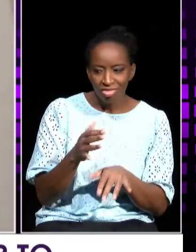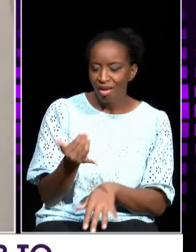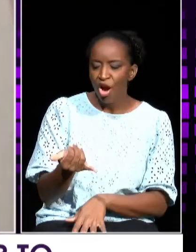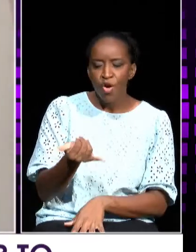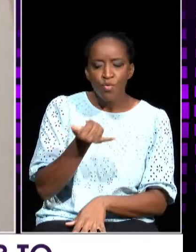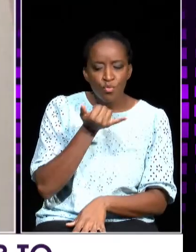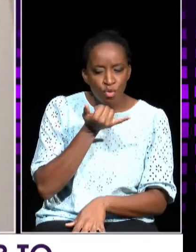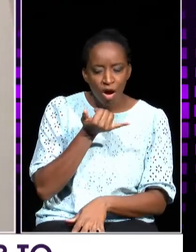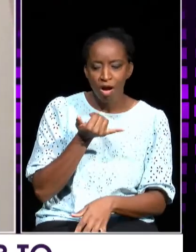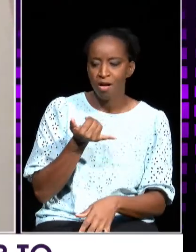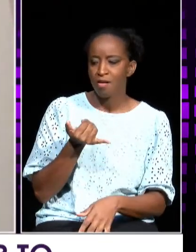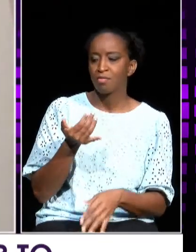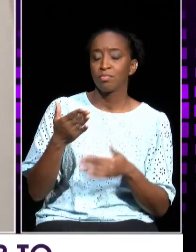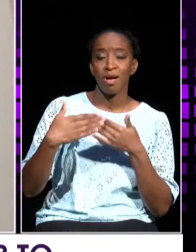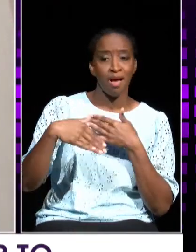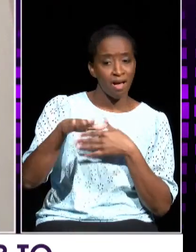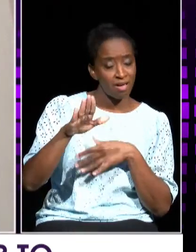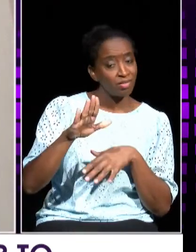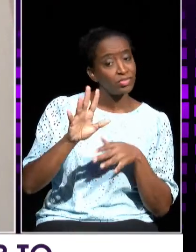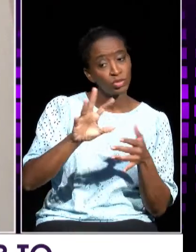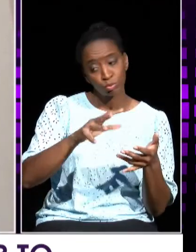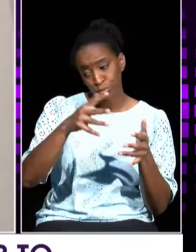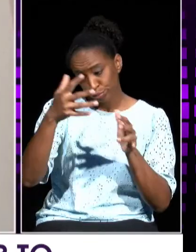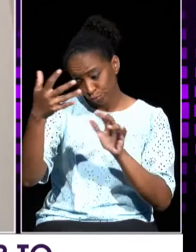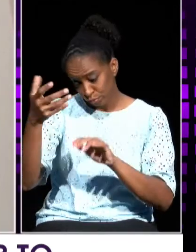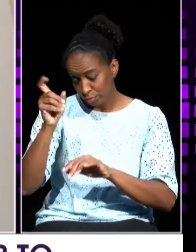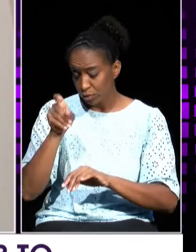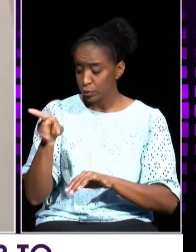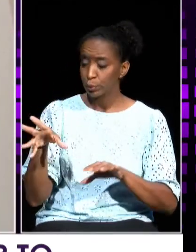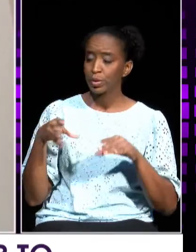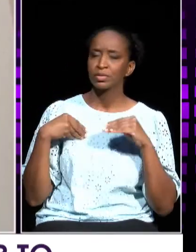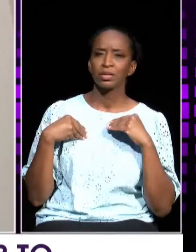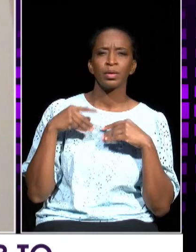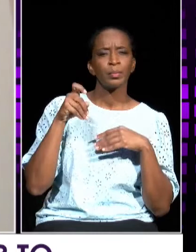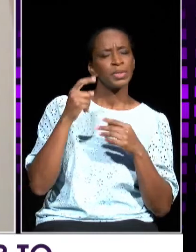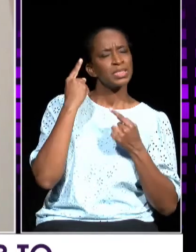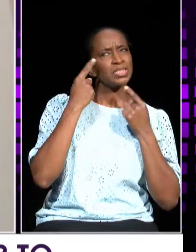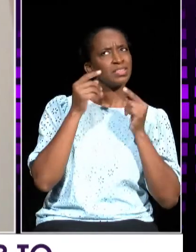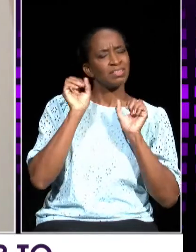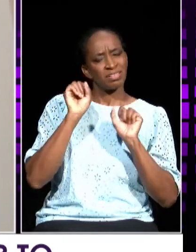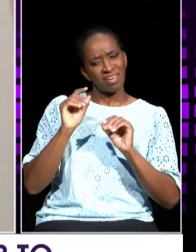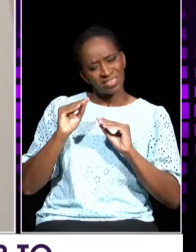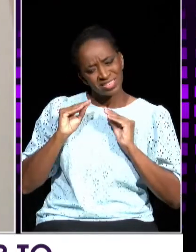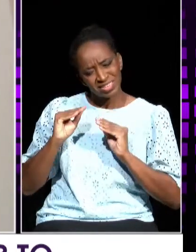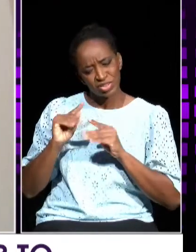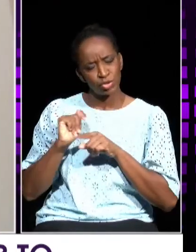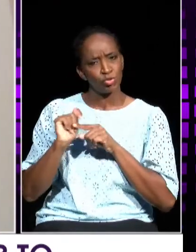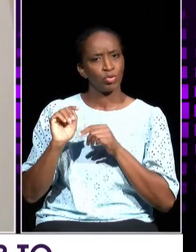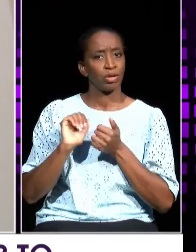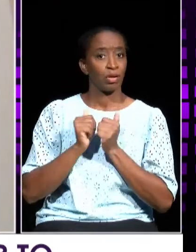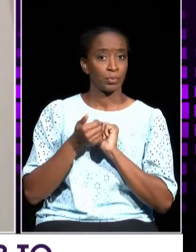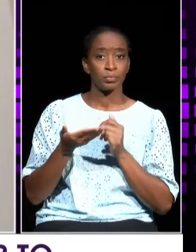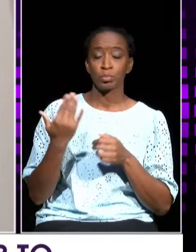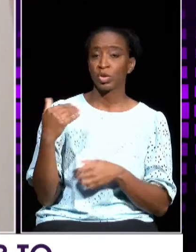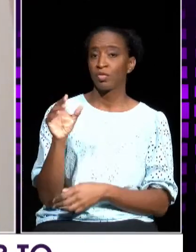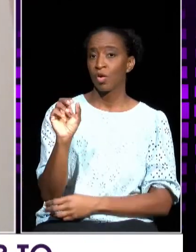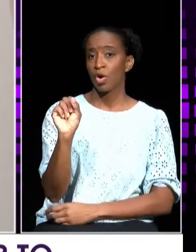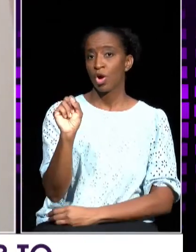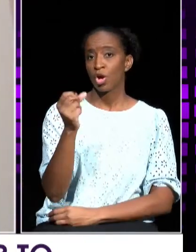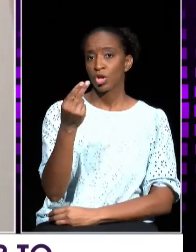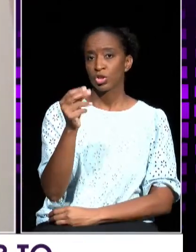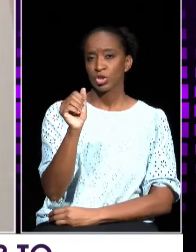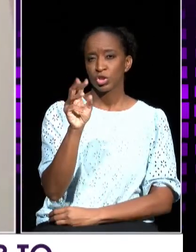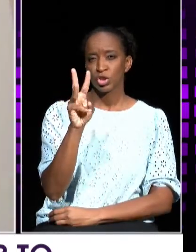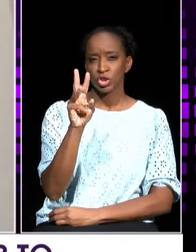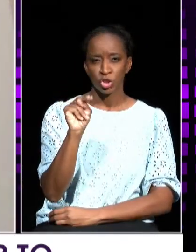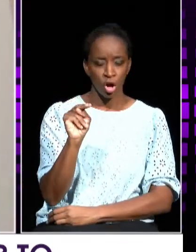consequences. Shawn rightly said we have to teach it from the very, very young. We do not excuse